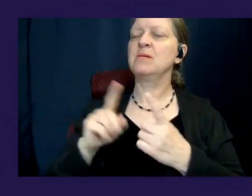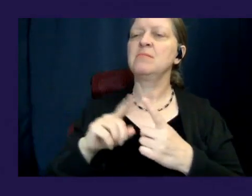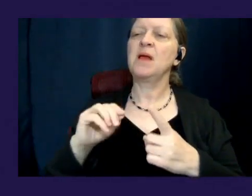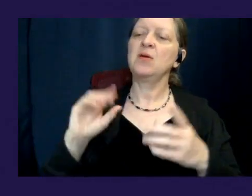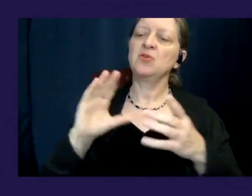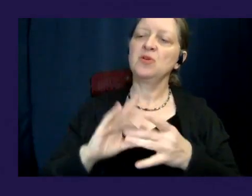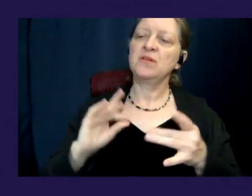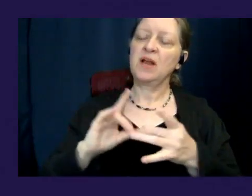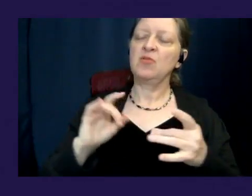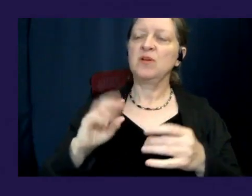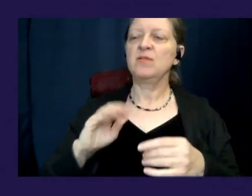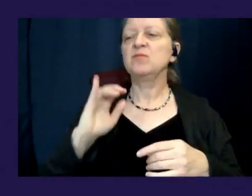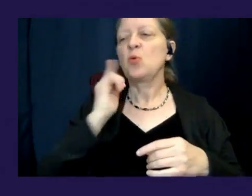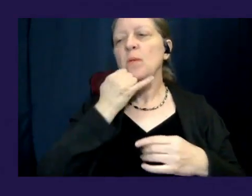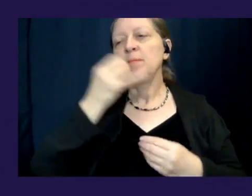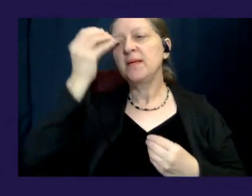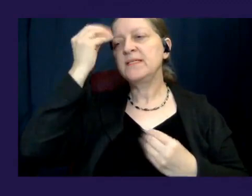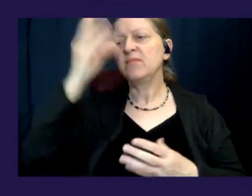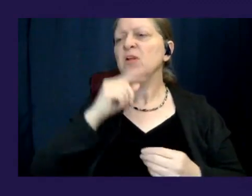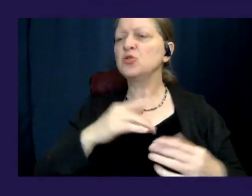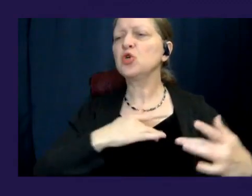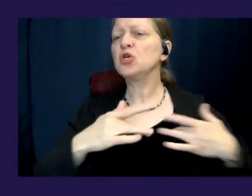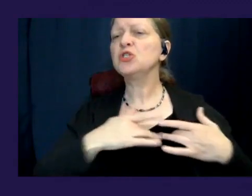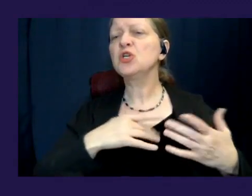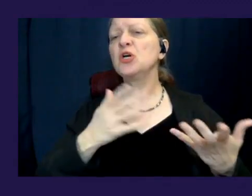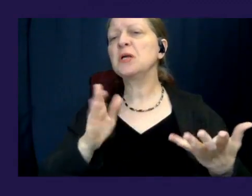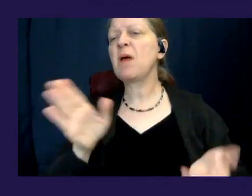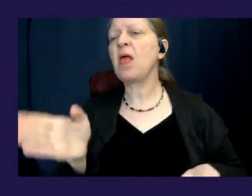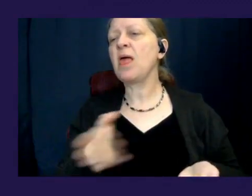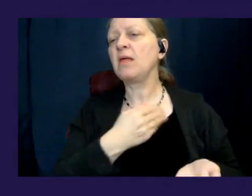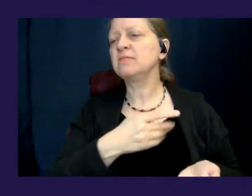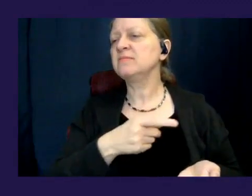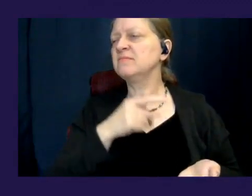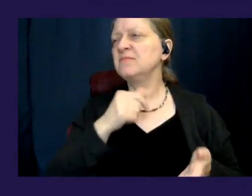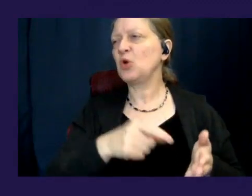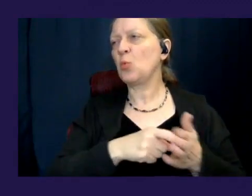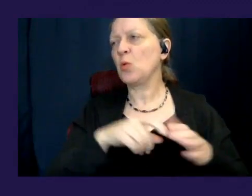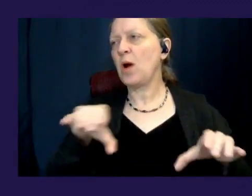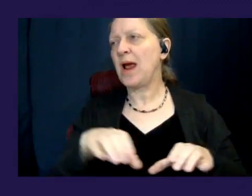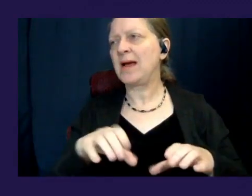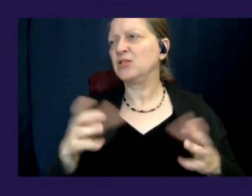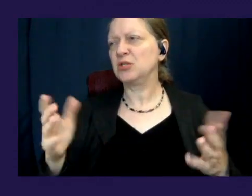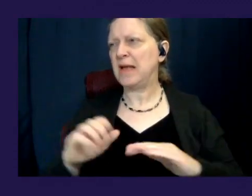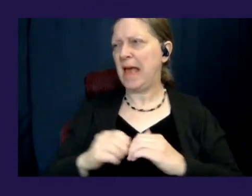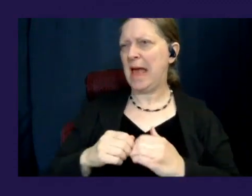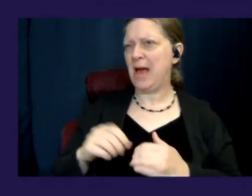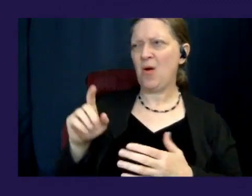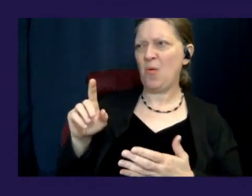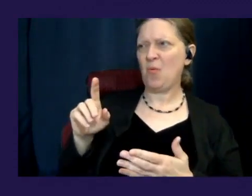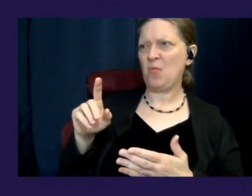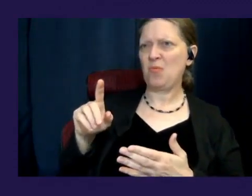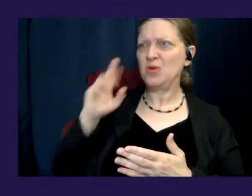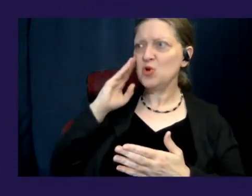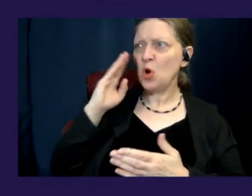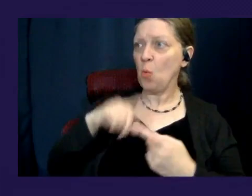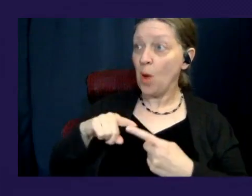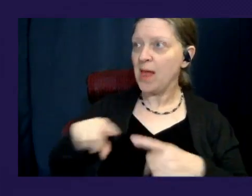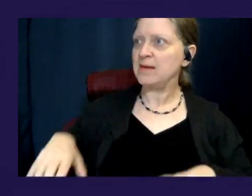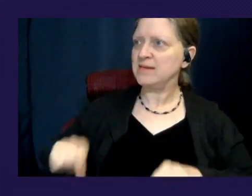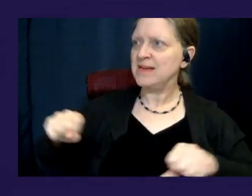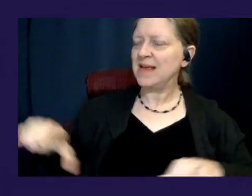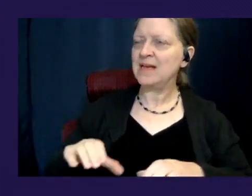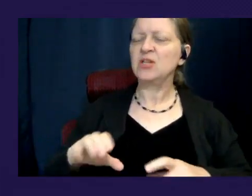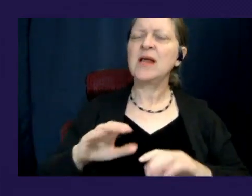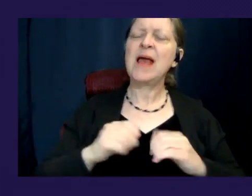that are concerning but might not require action. So the question is, how can one effectively monitor the information environment to identify,